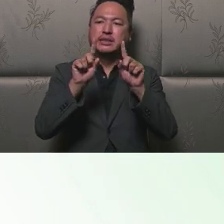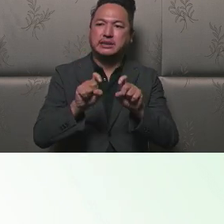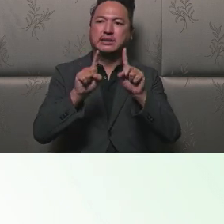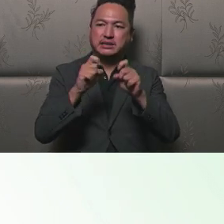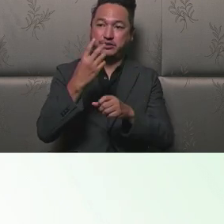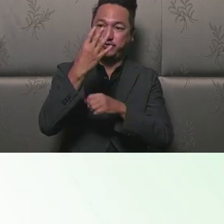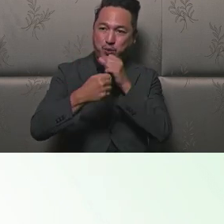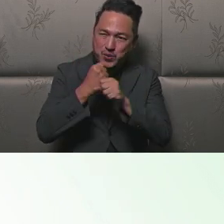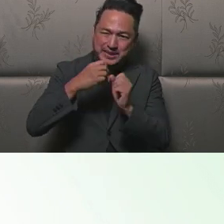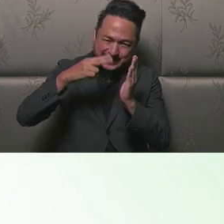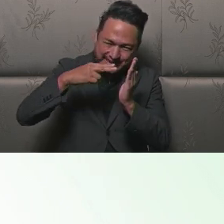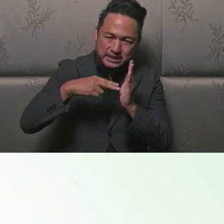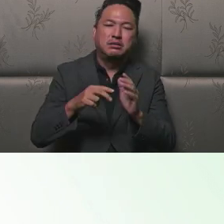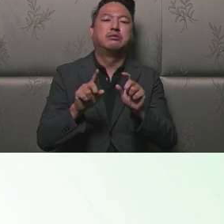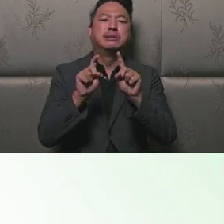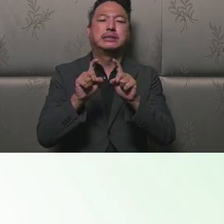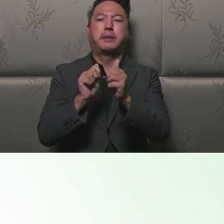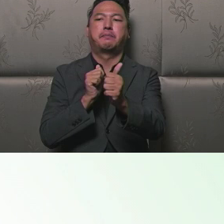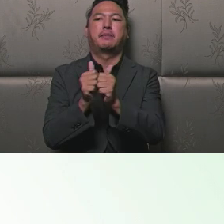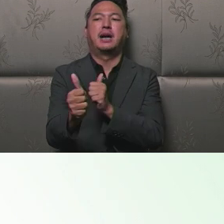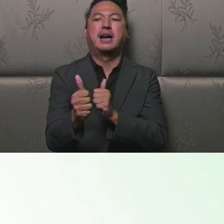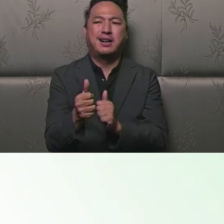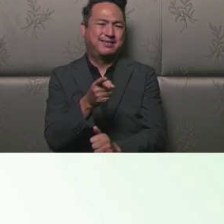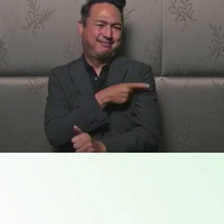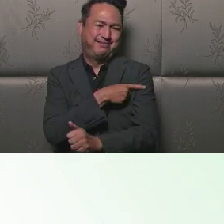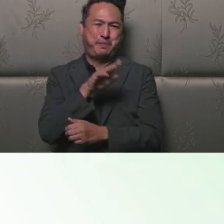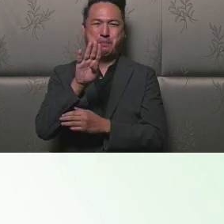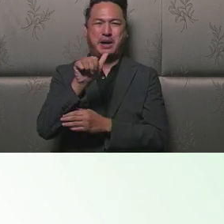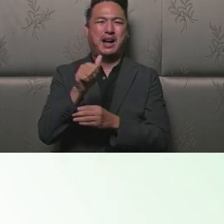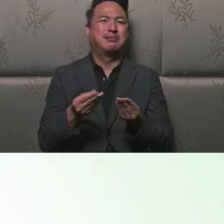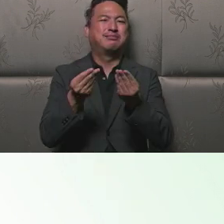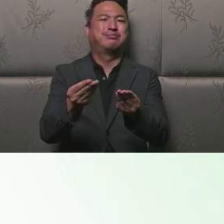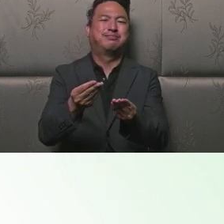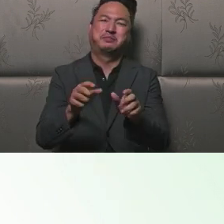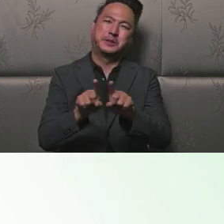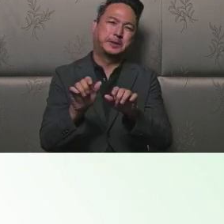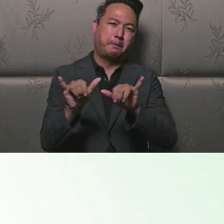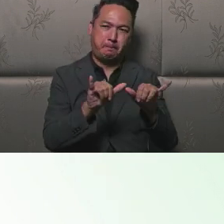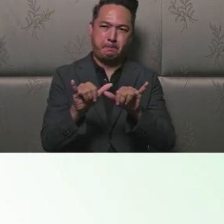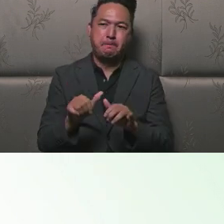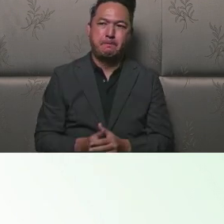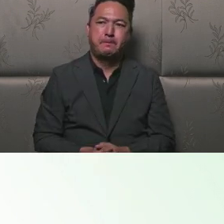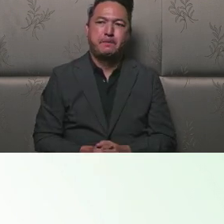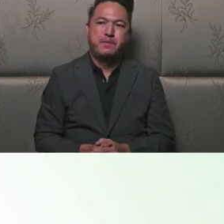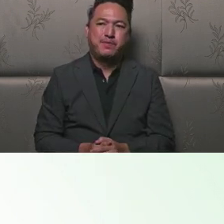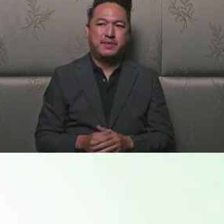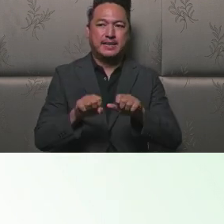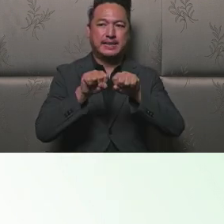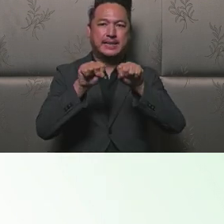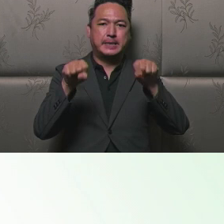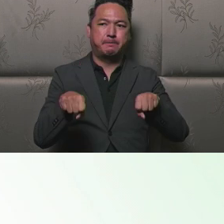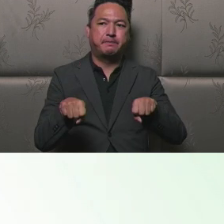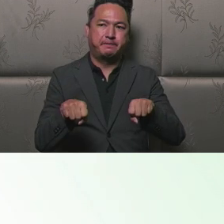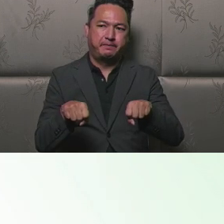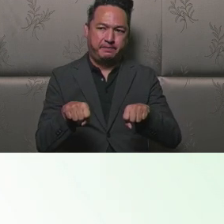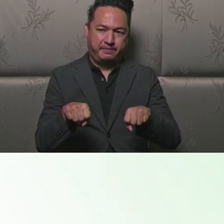And as for the academic credit bank system, it also requires a fee to register as a learner when